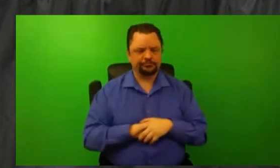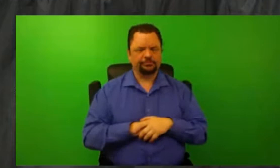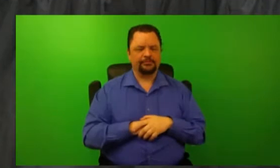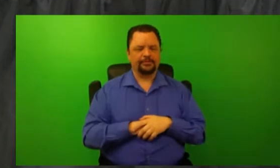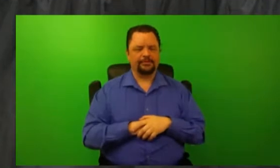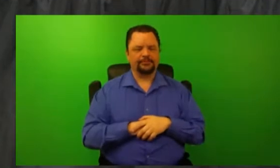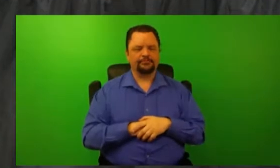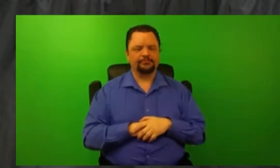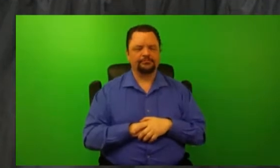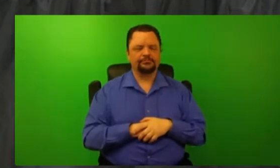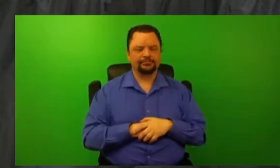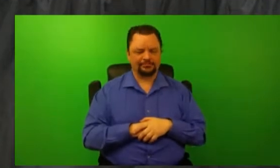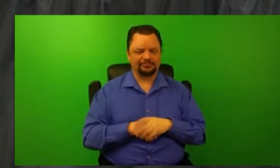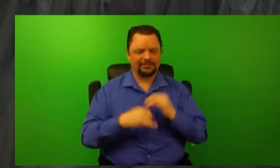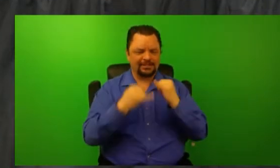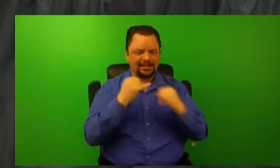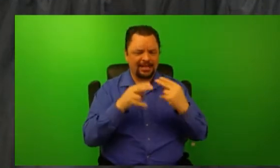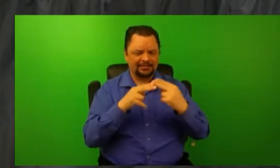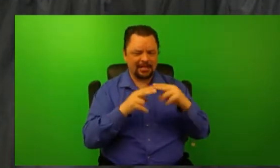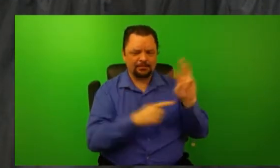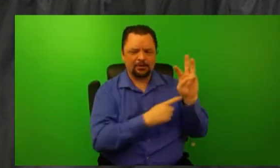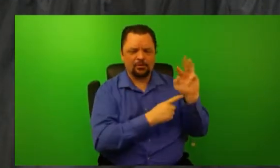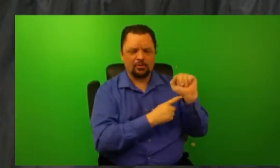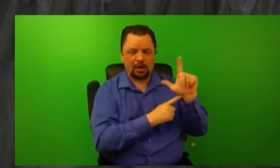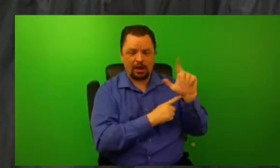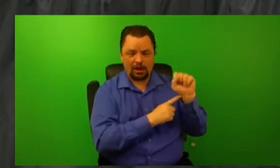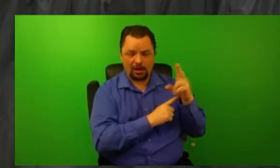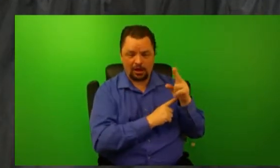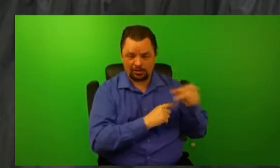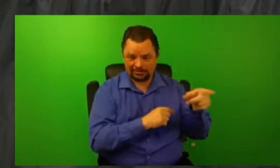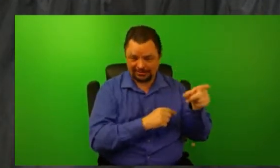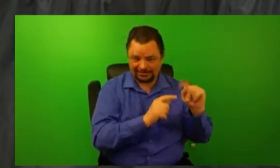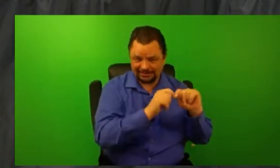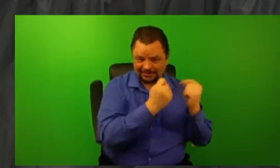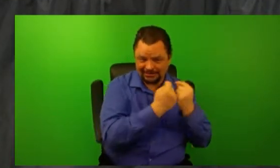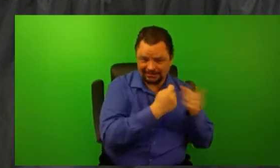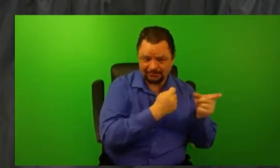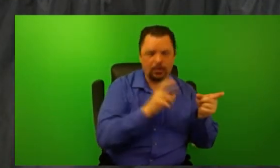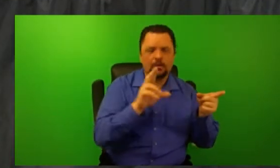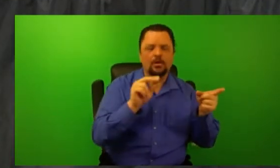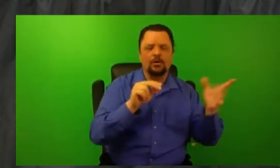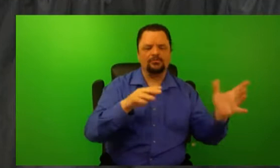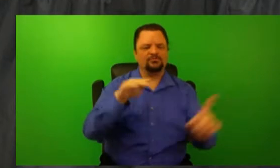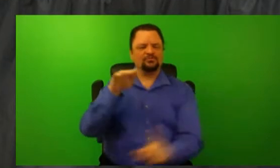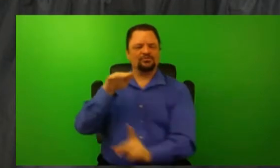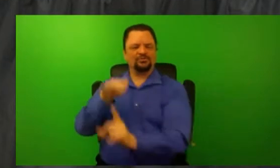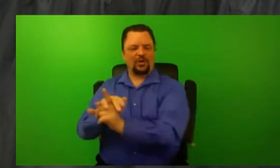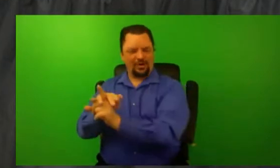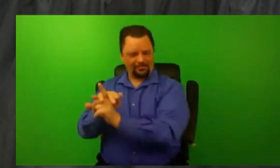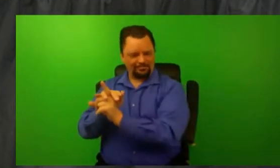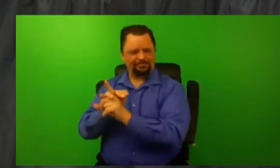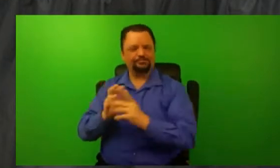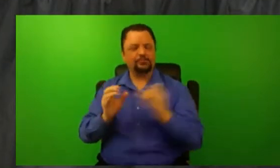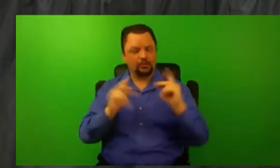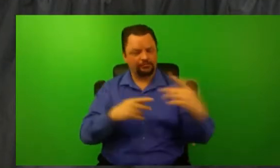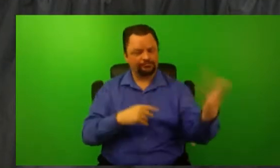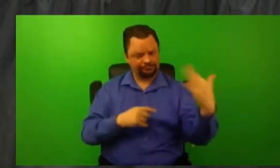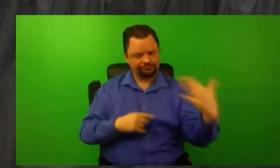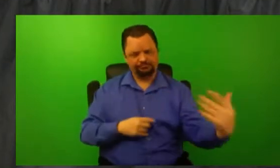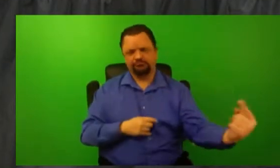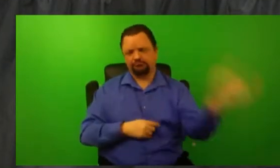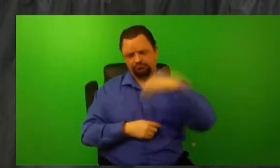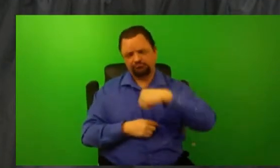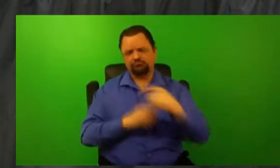Even better. Well, good. Yeah, come up and briefly introduce yourself and tell us if you're